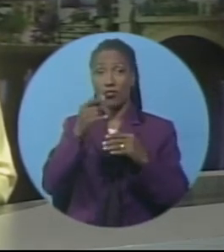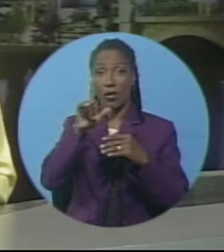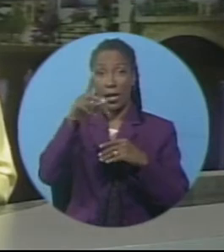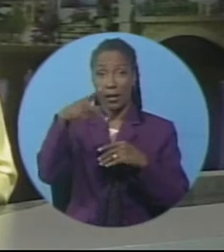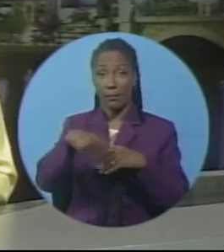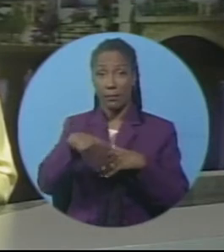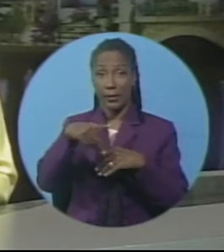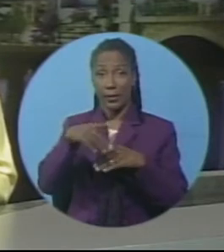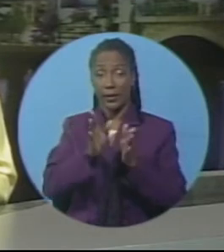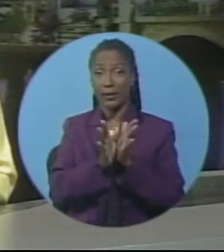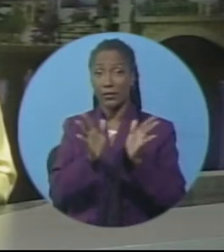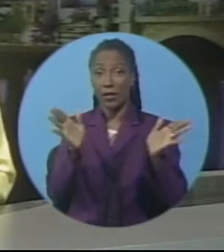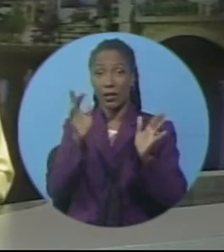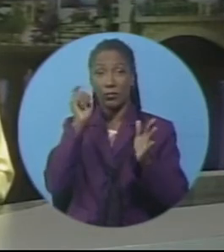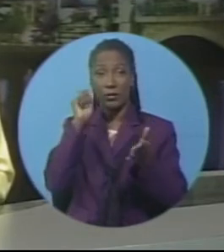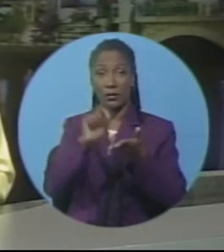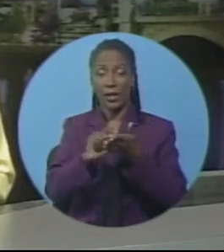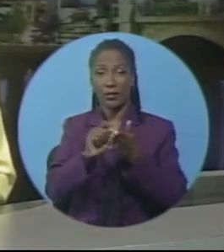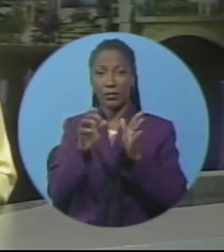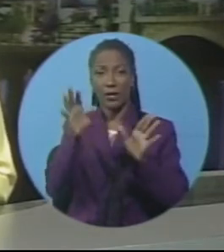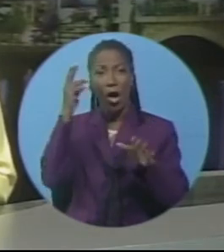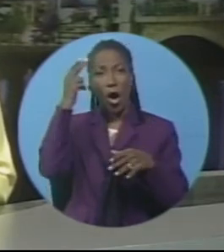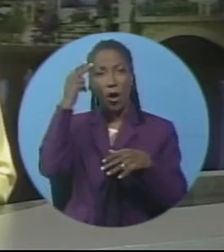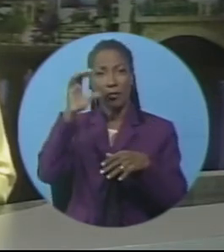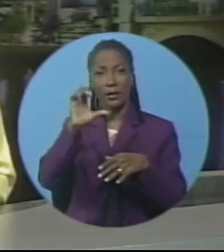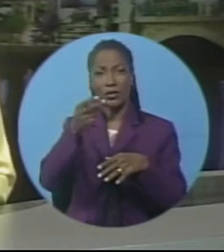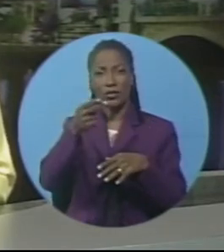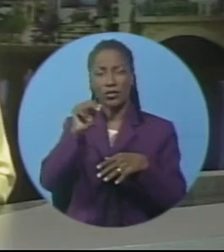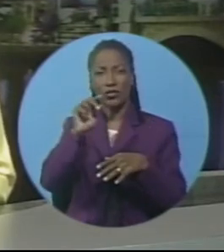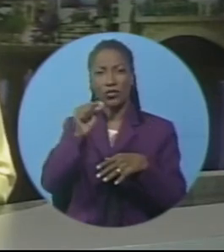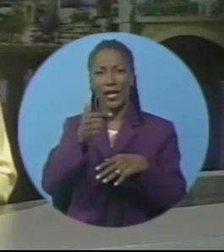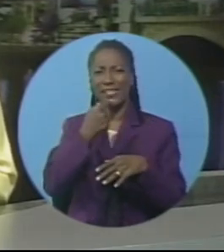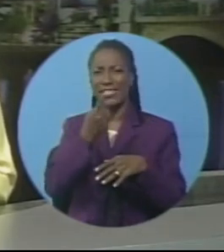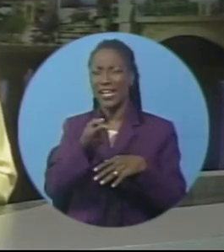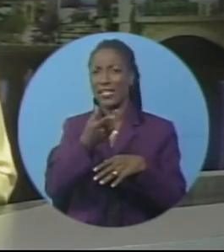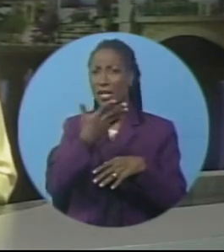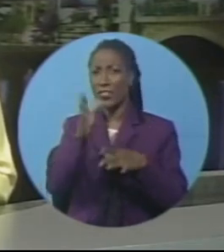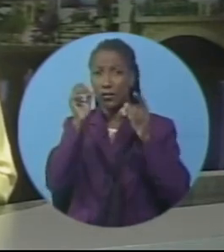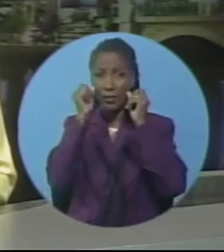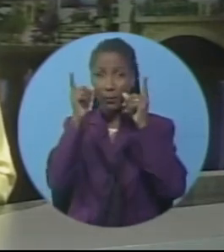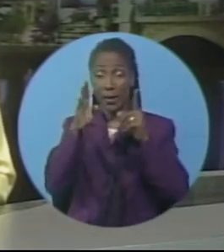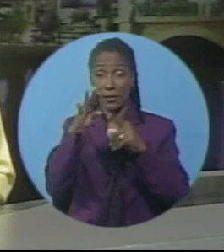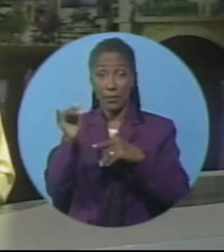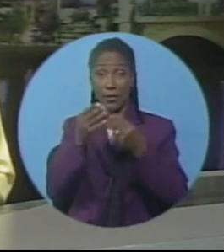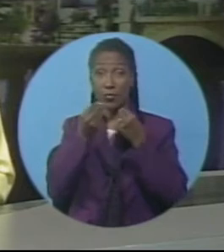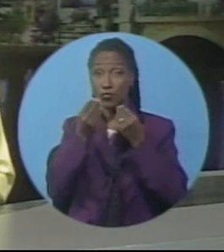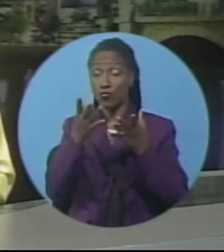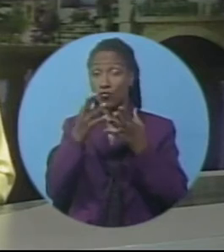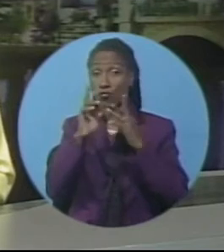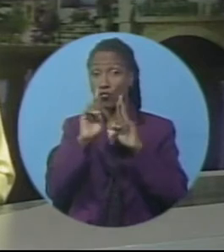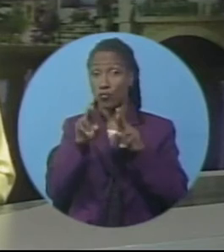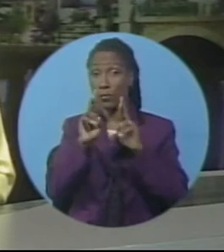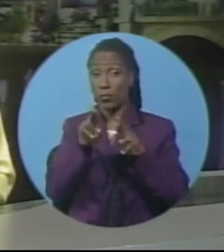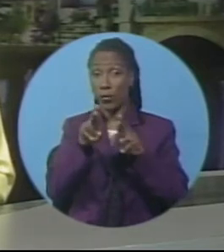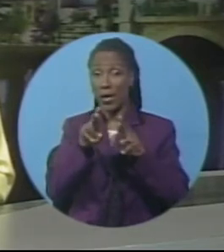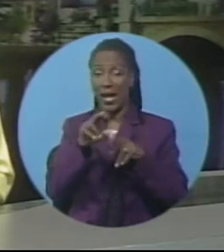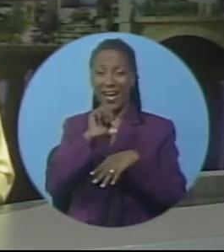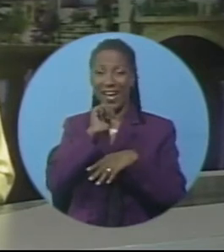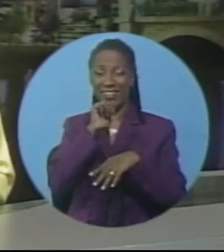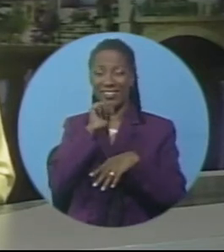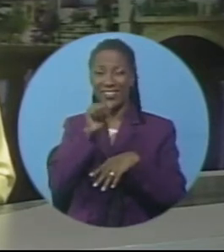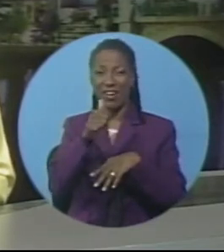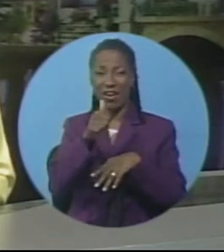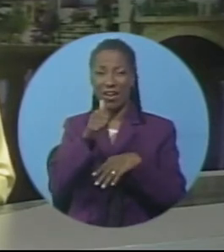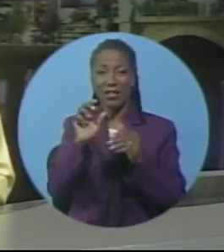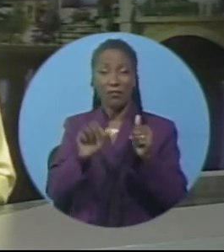Chang says they're very surprised by the news report and hope the station has not been consumed by the web of lies being spun by